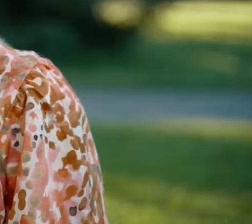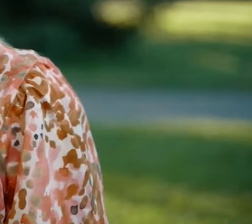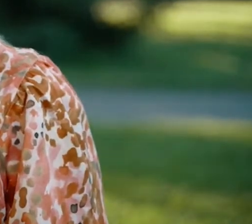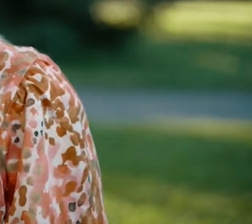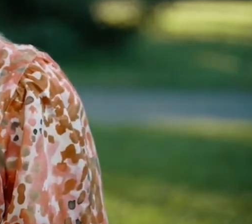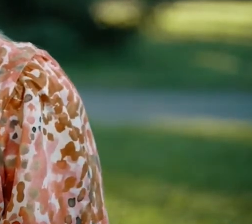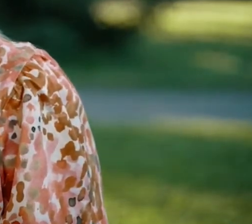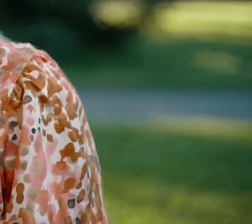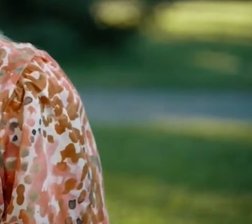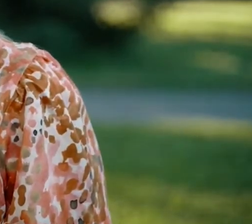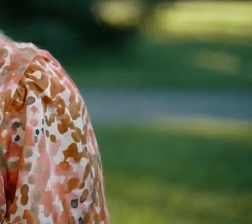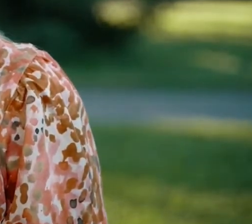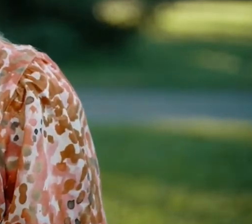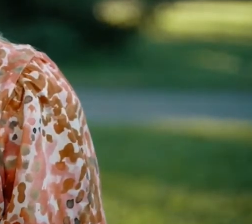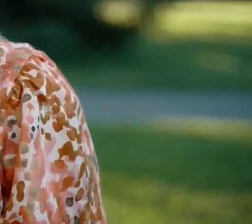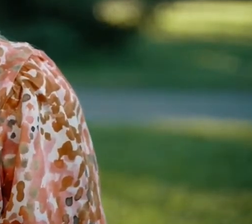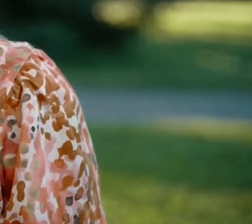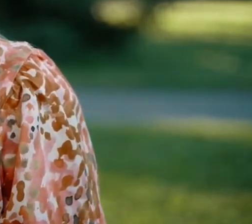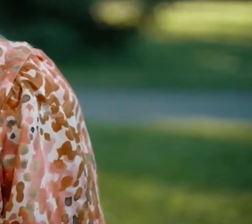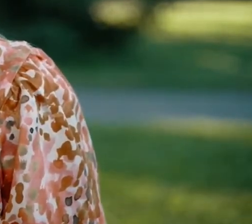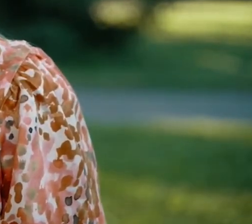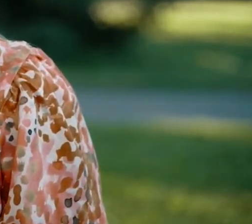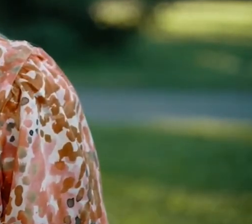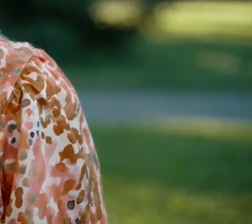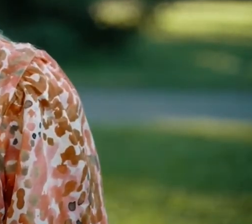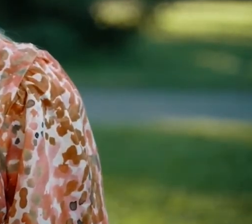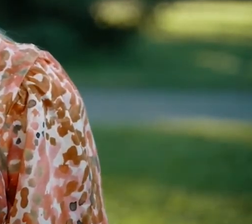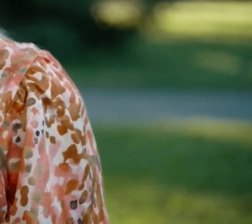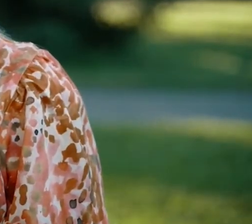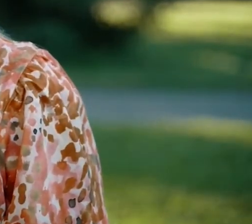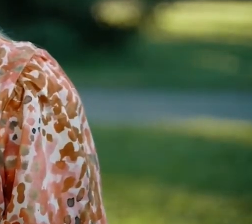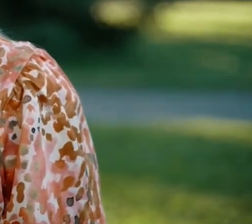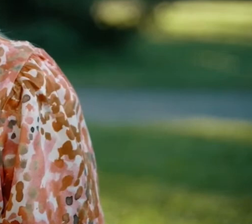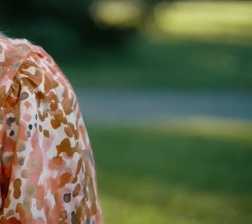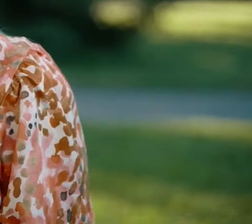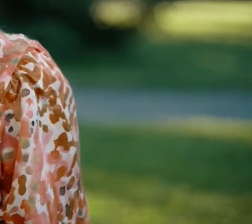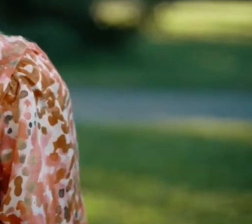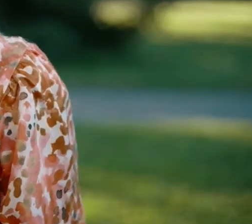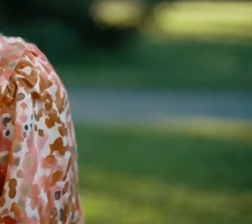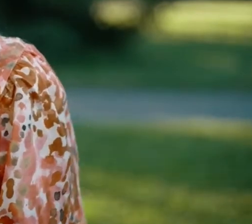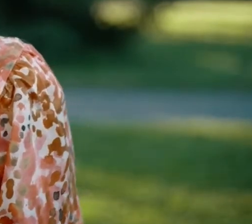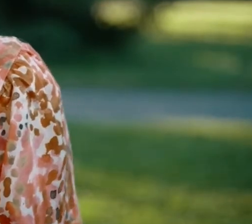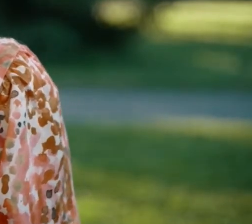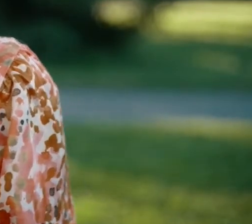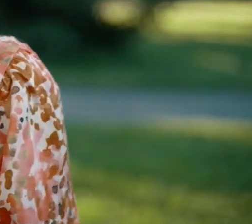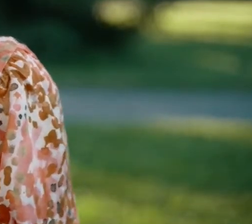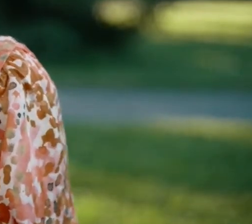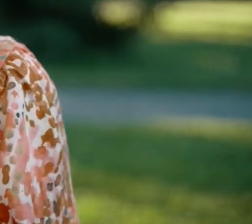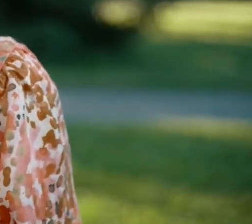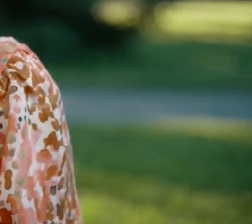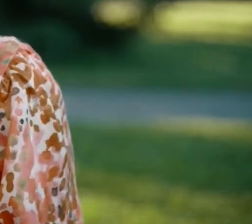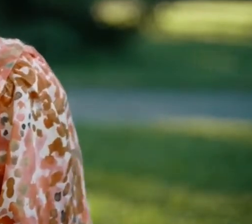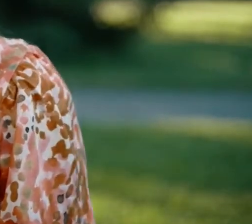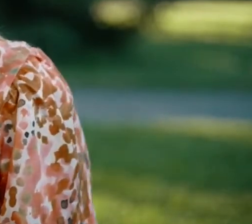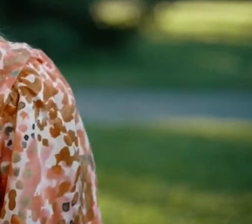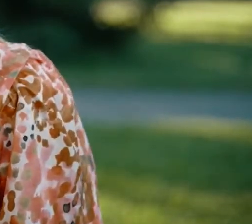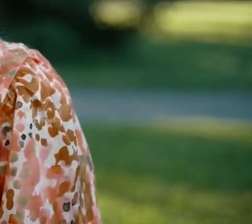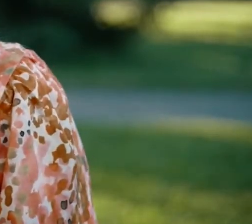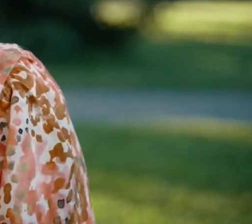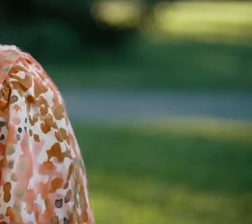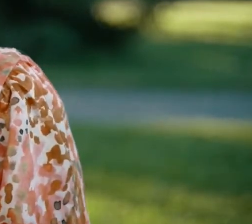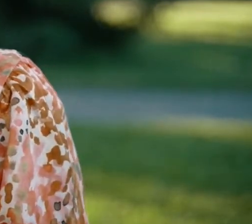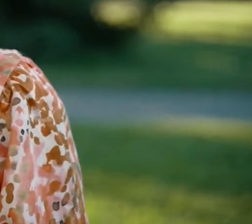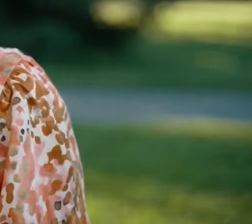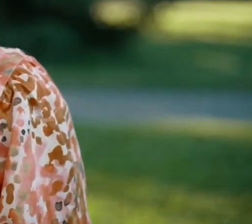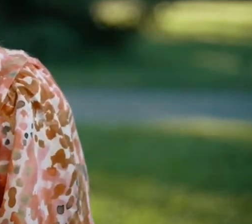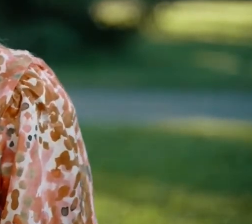fuels. We need to take faster action to stop the climate crisis. And I'm proud to be able to tell you that Finland's new